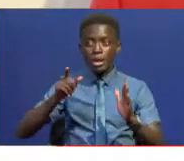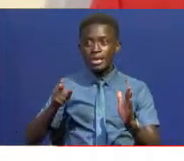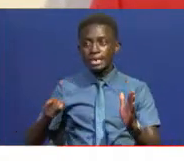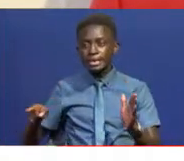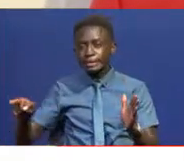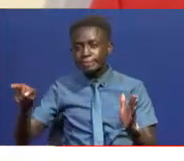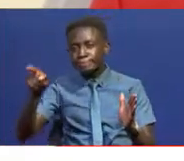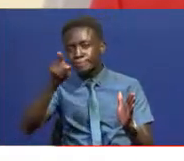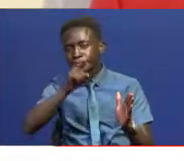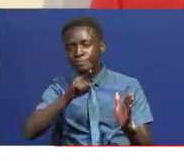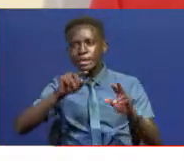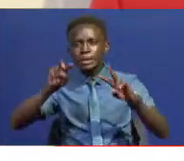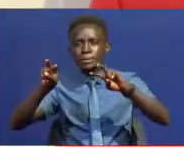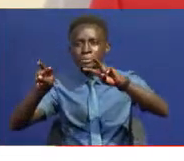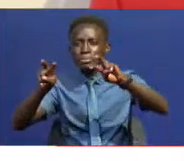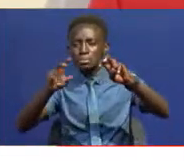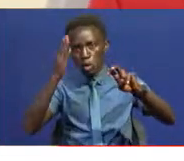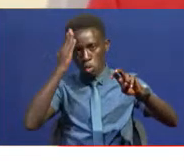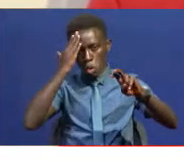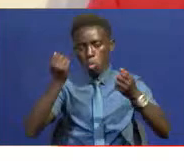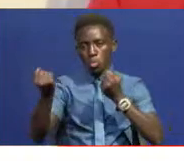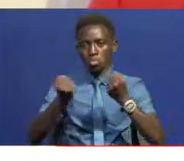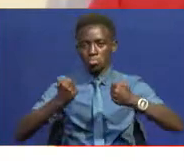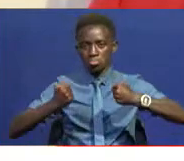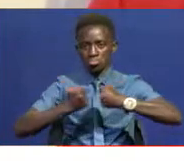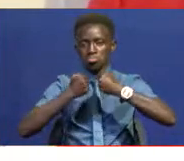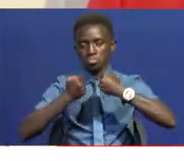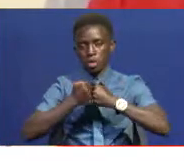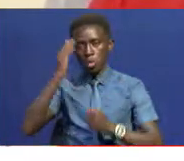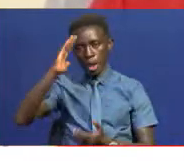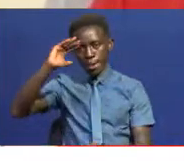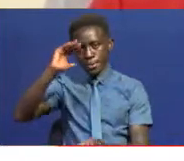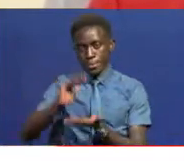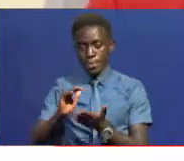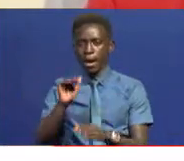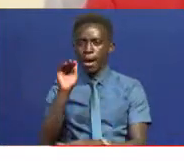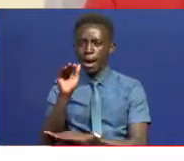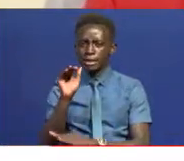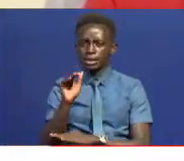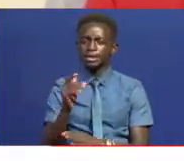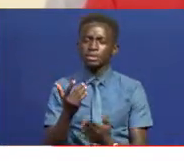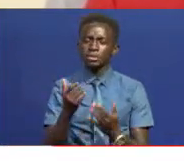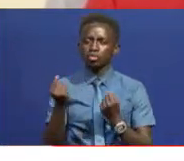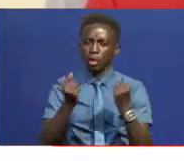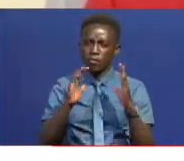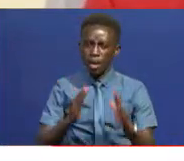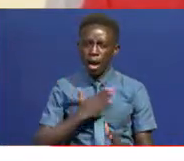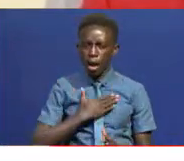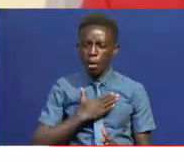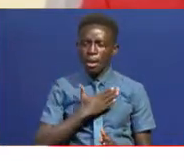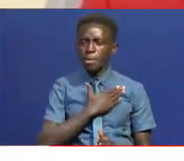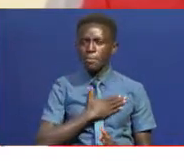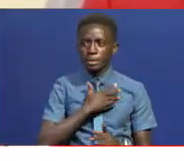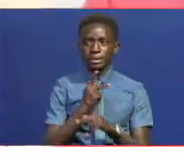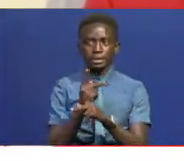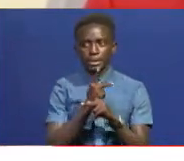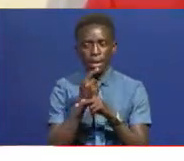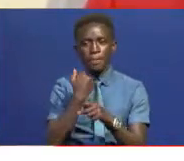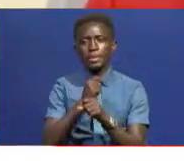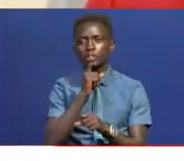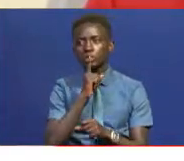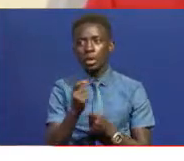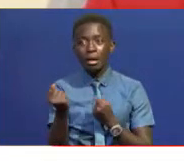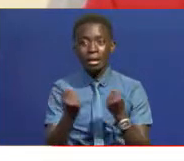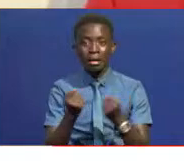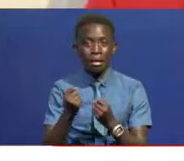carnage is going to go down. And we urge our drivers to be very careful on our roads, to make sure that they don't carry excess,